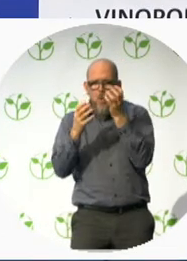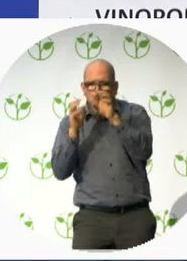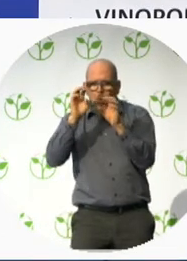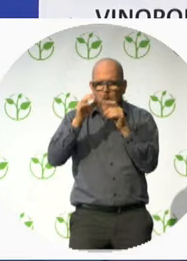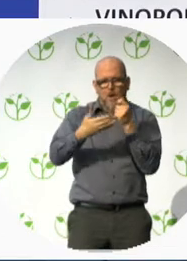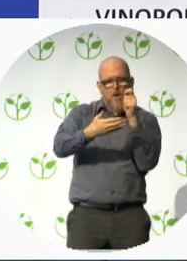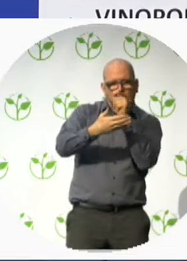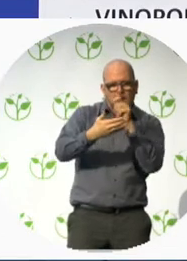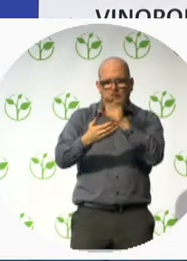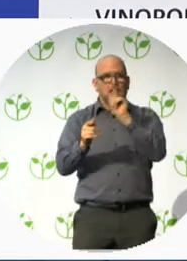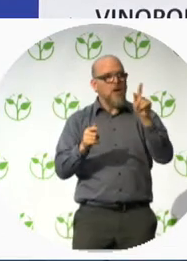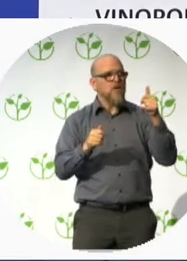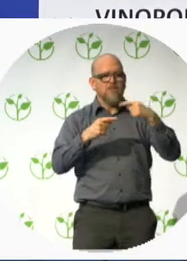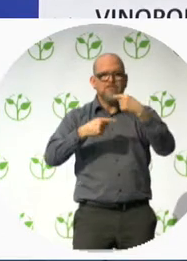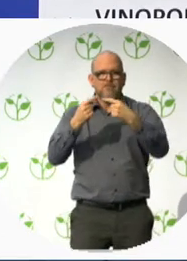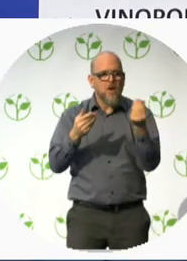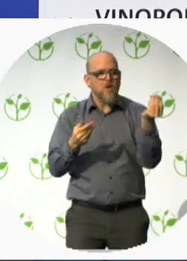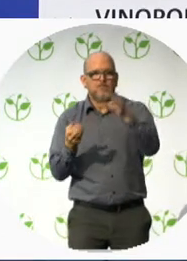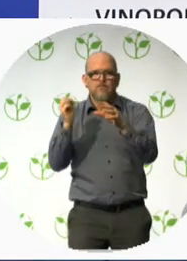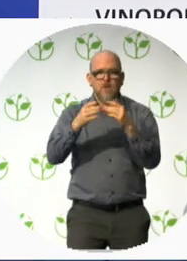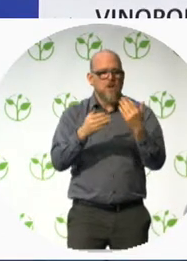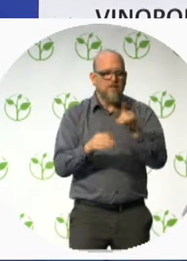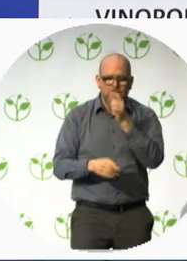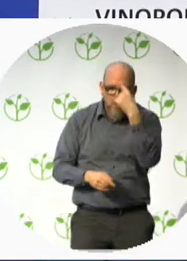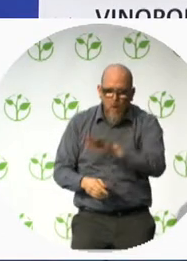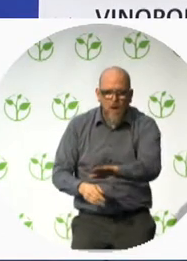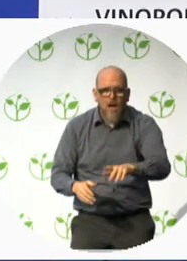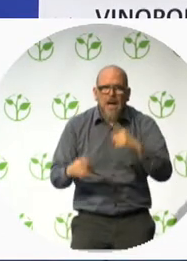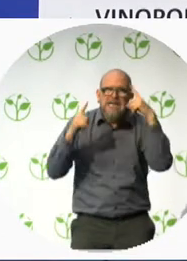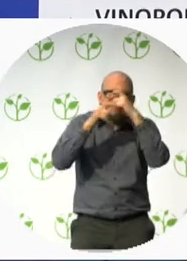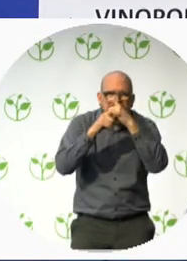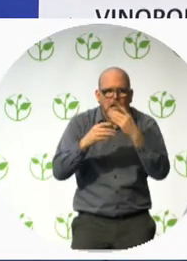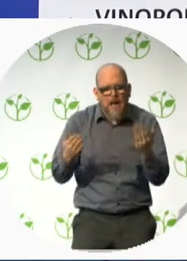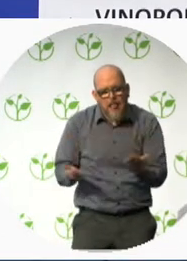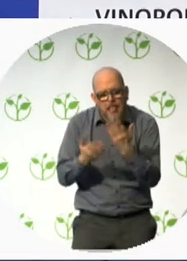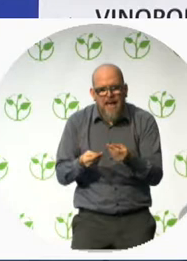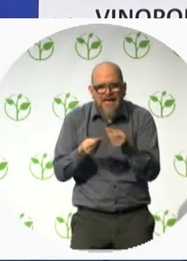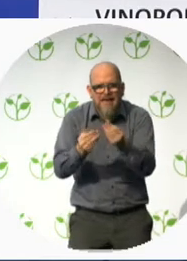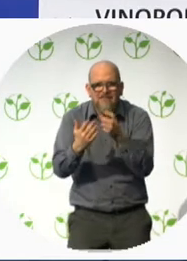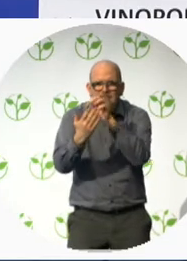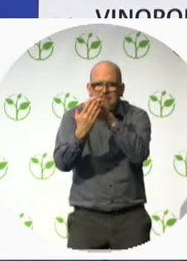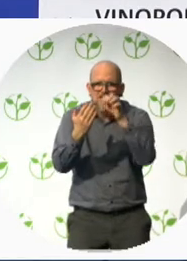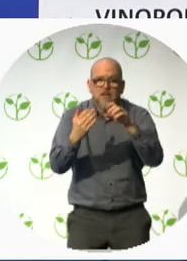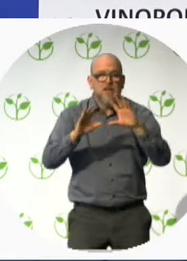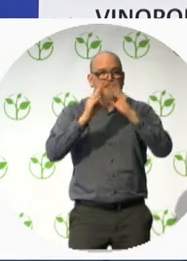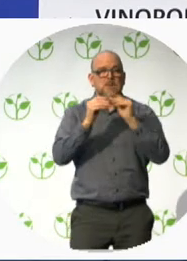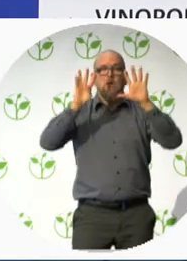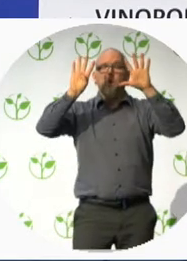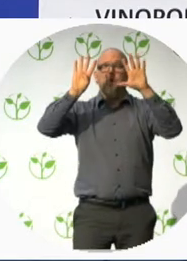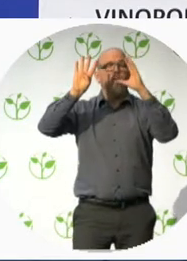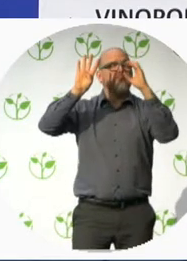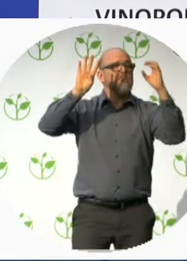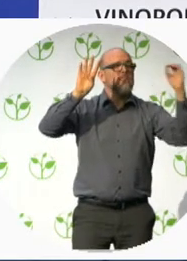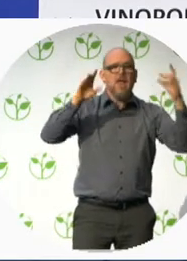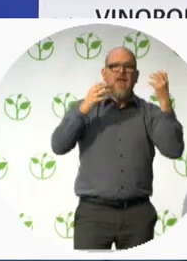are probably around 9,000 graphics in this piece of software. There are also templates, so you can just choose any of